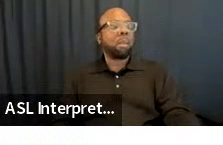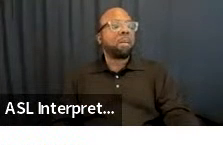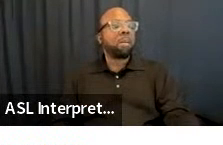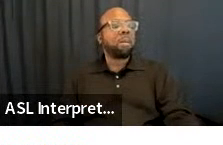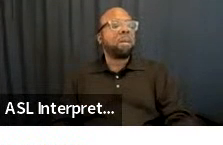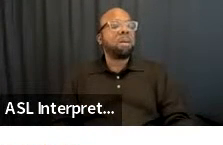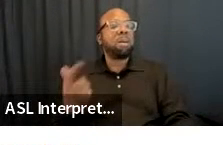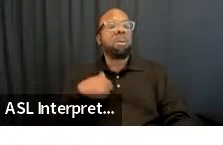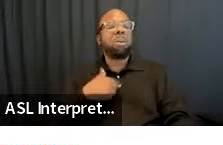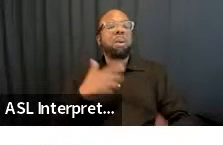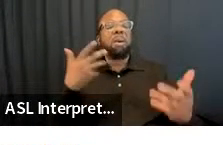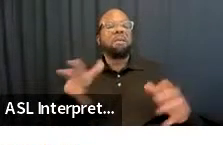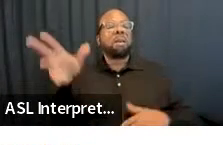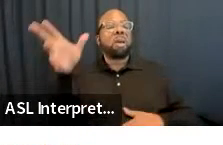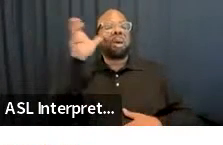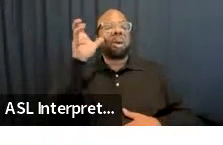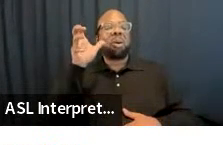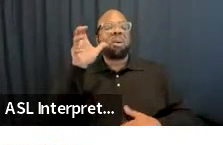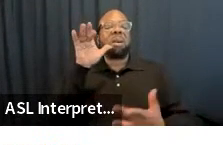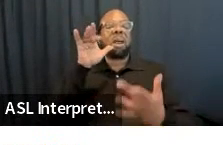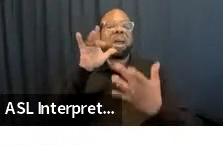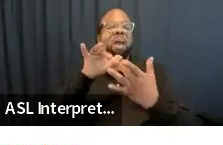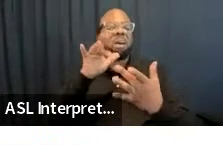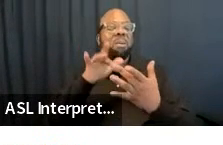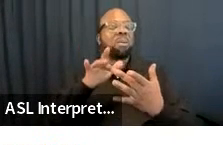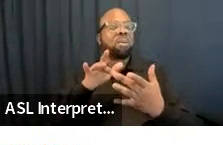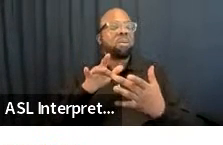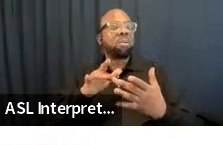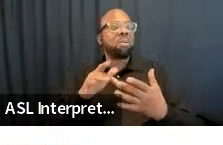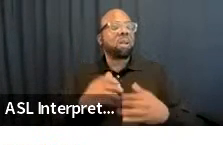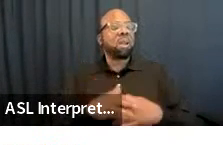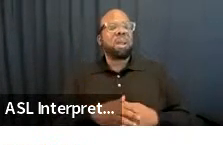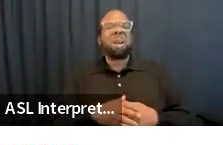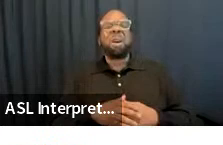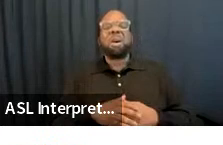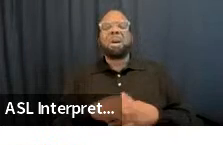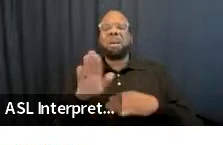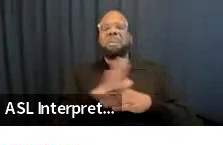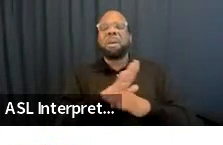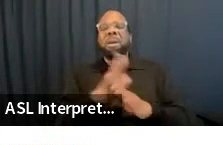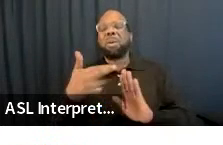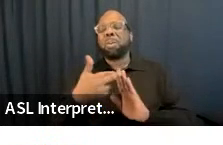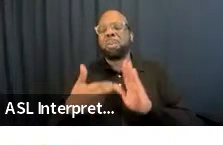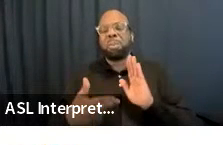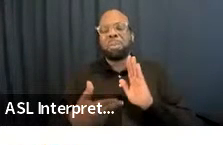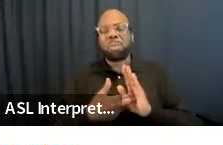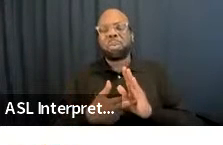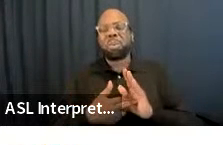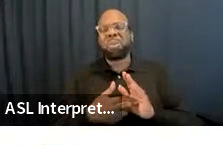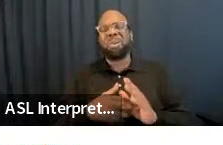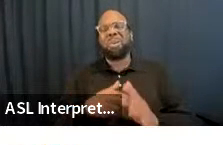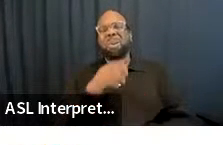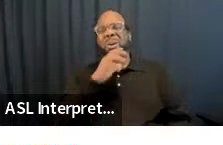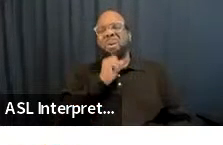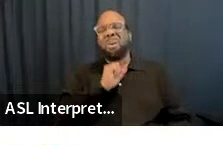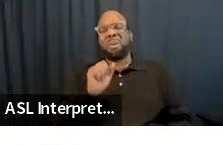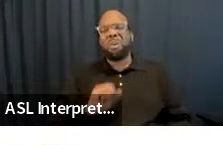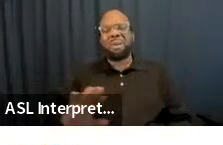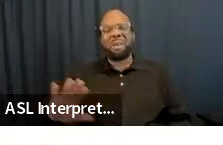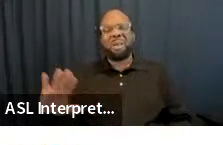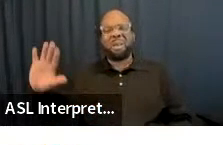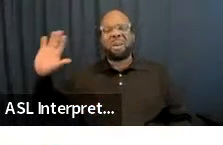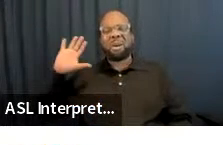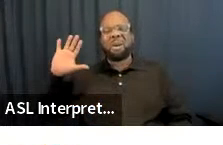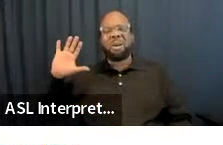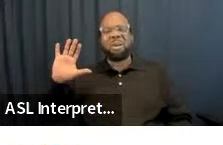And so what we've heard in our outreach is that our rules governing businesses, many of which are 60 years old, are holding our businesses